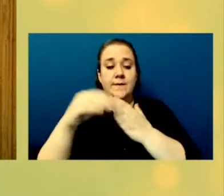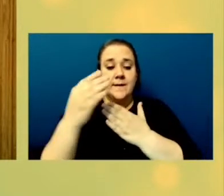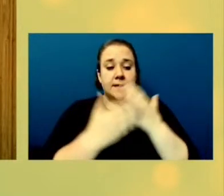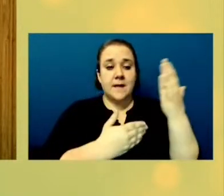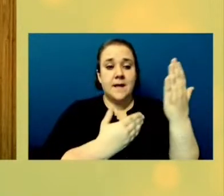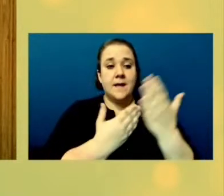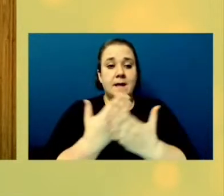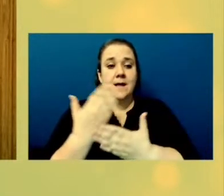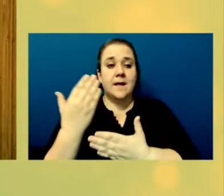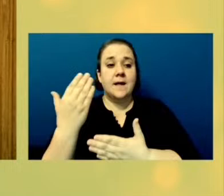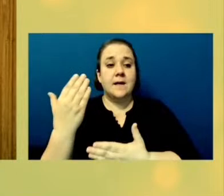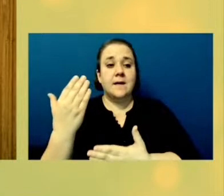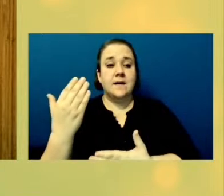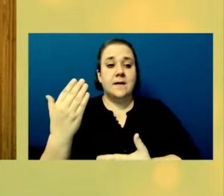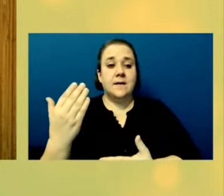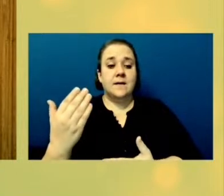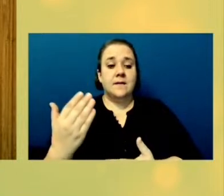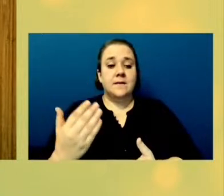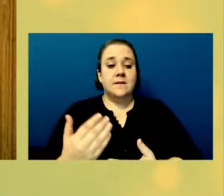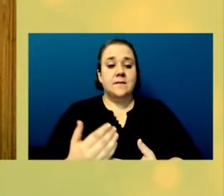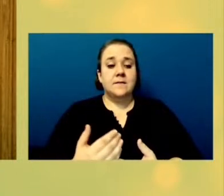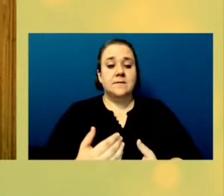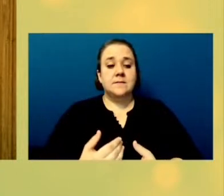Woods opening